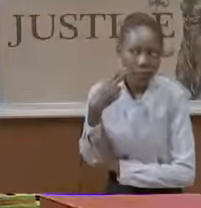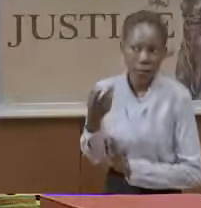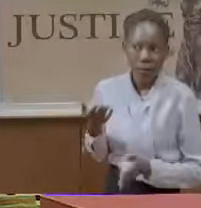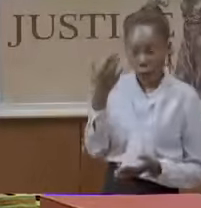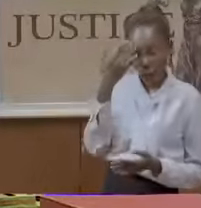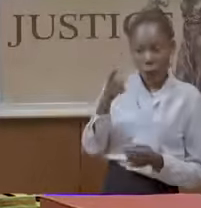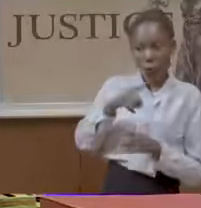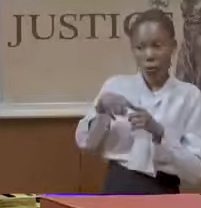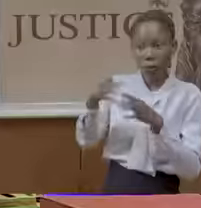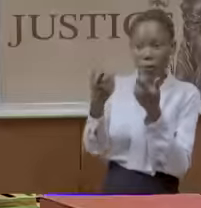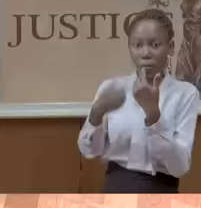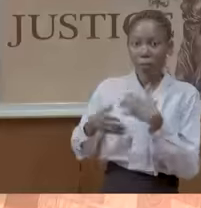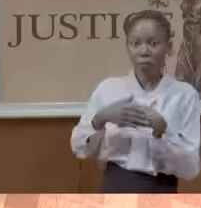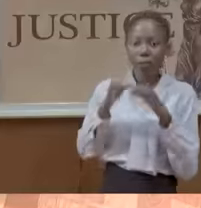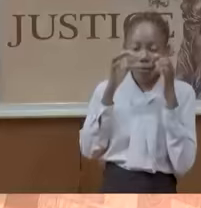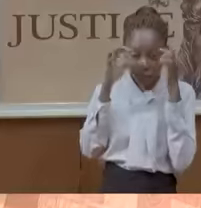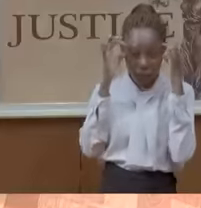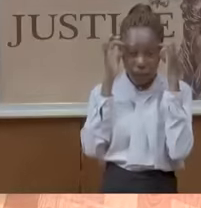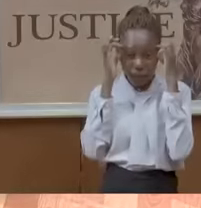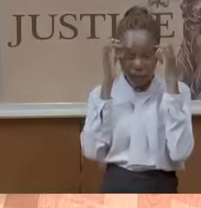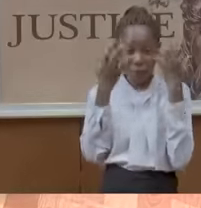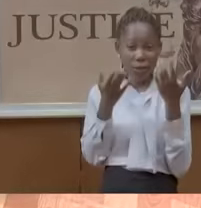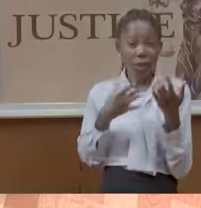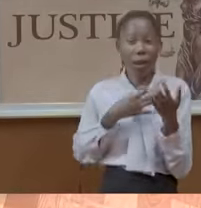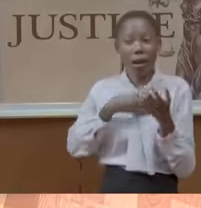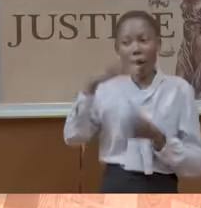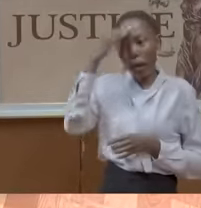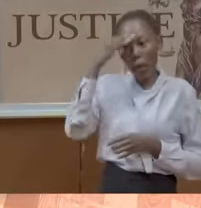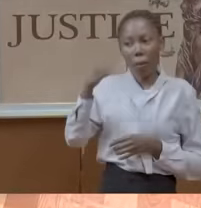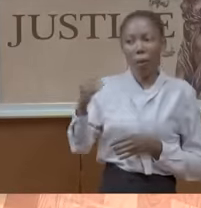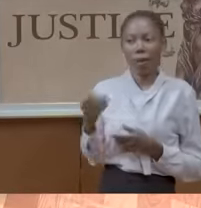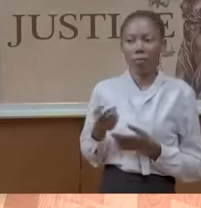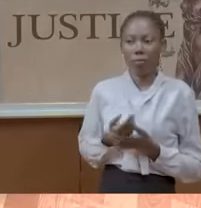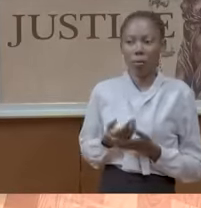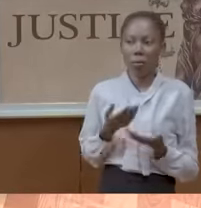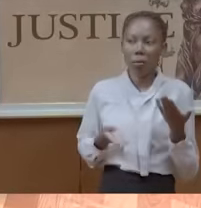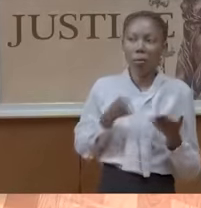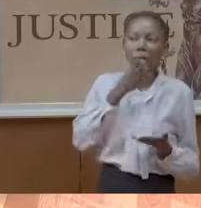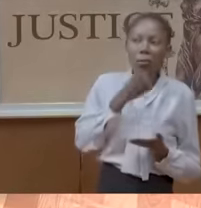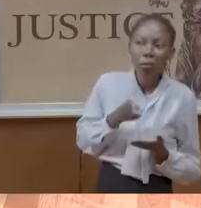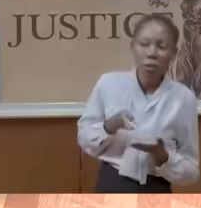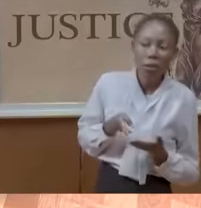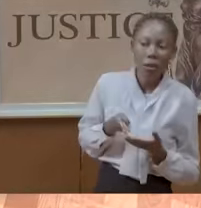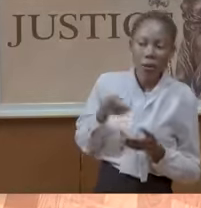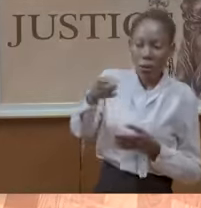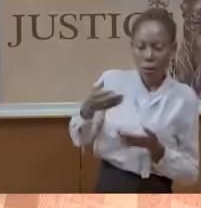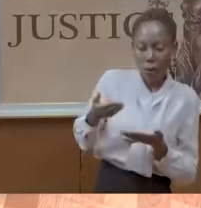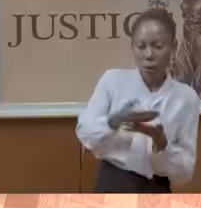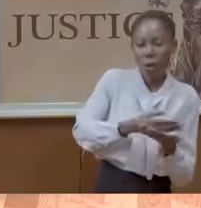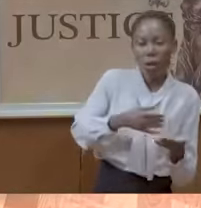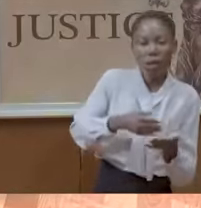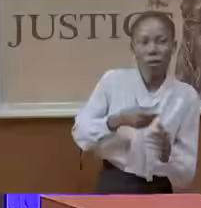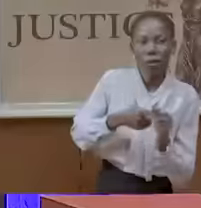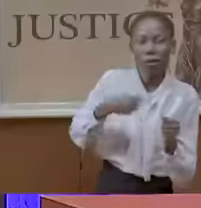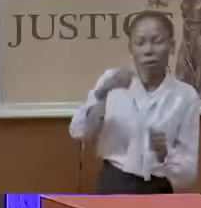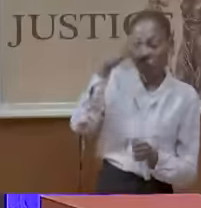with a sunshade, like a man's own. I was thinking, that's what she took it from the man.